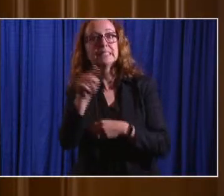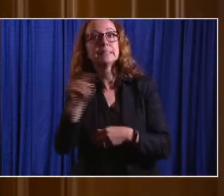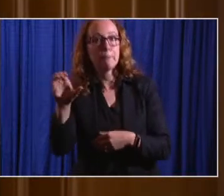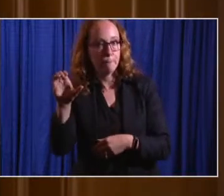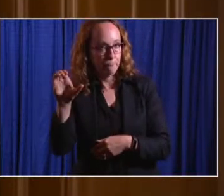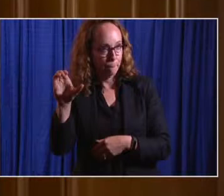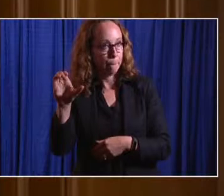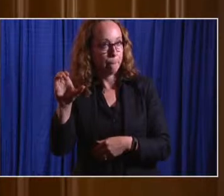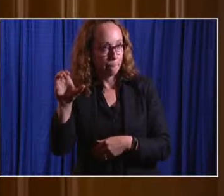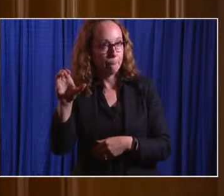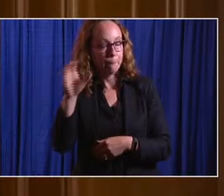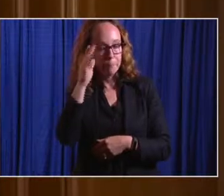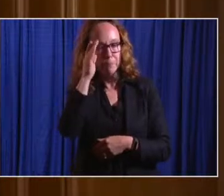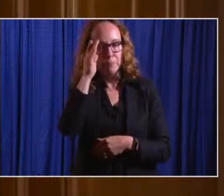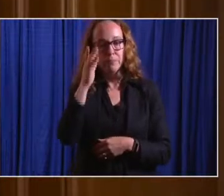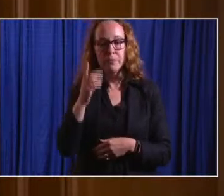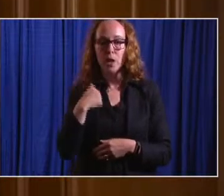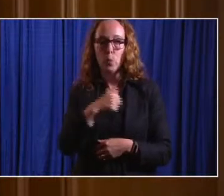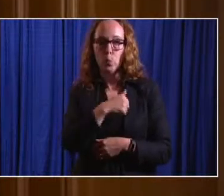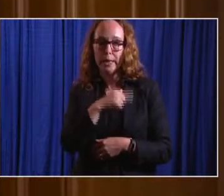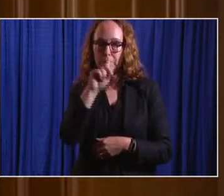been targeting.